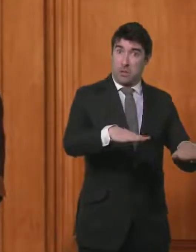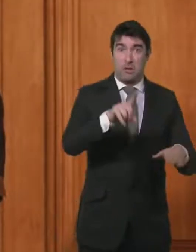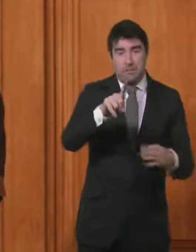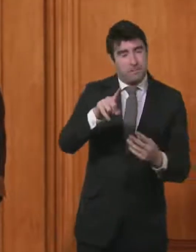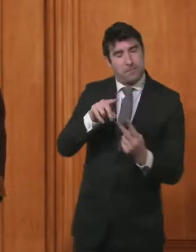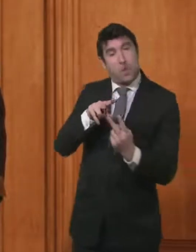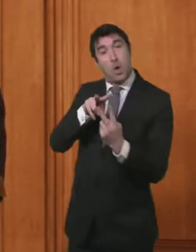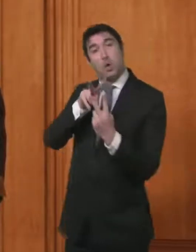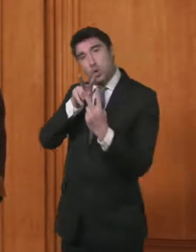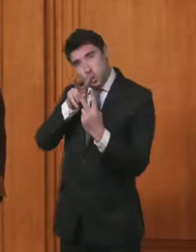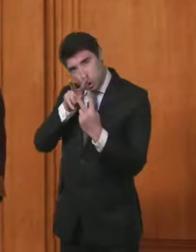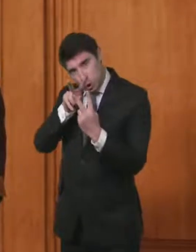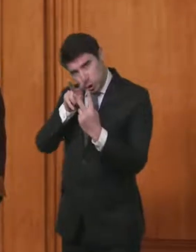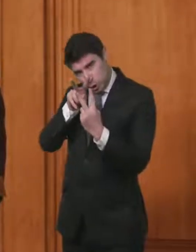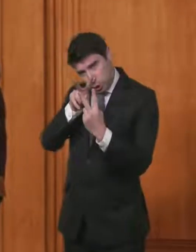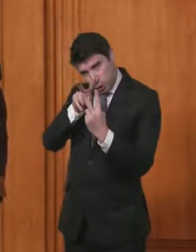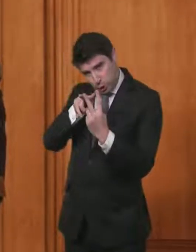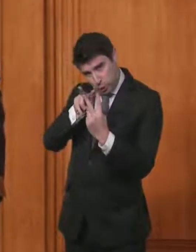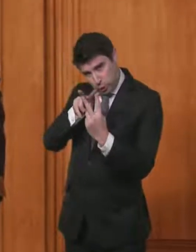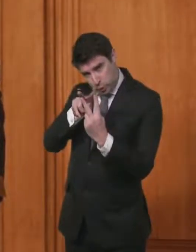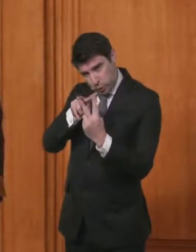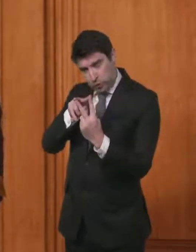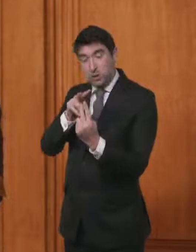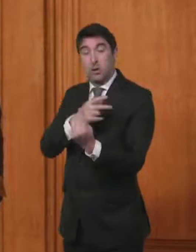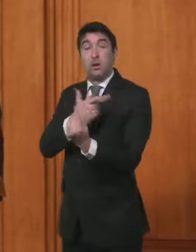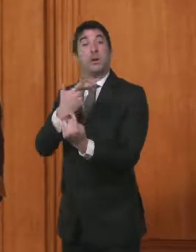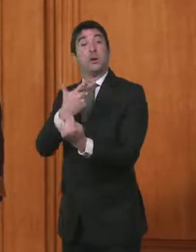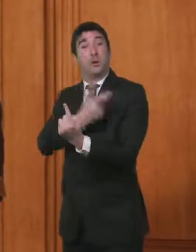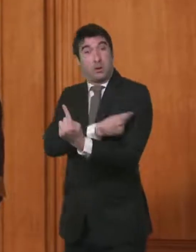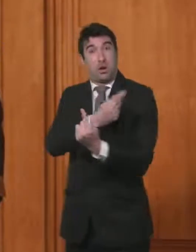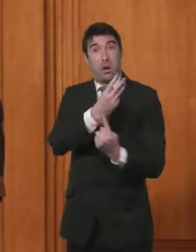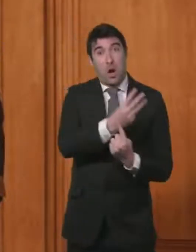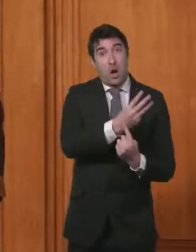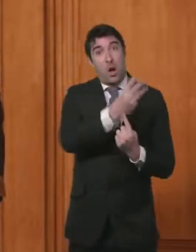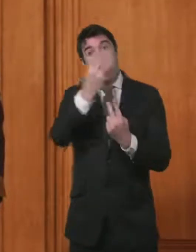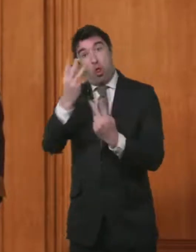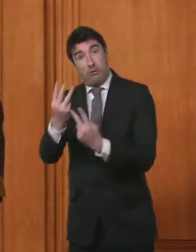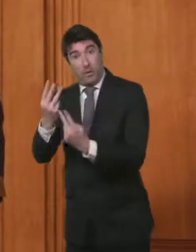abandon and go off to the bingo halls and whatever you like and so forth.